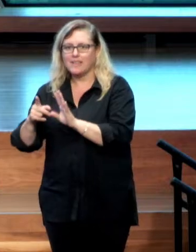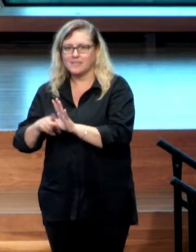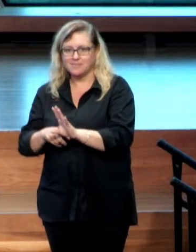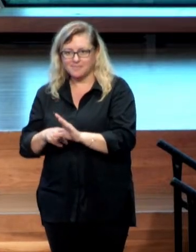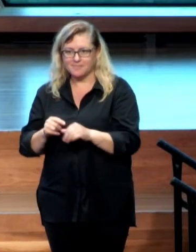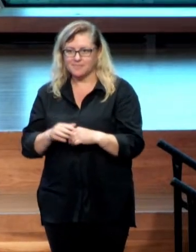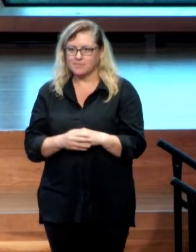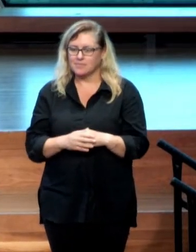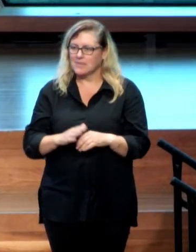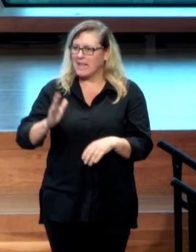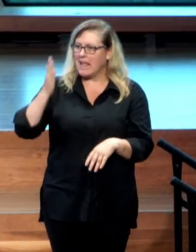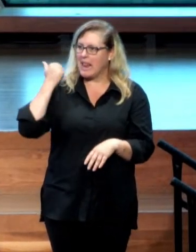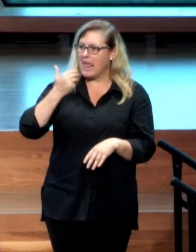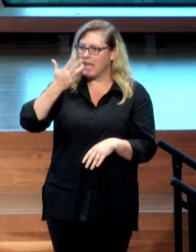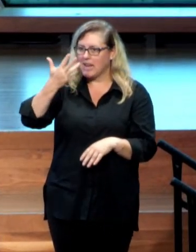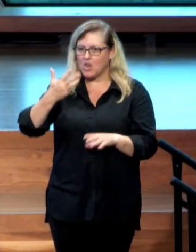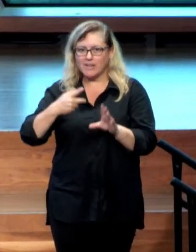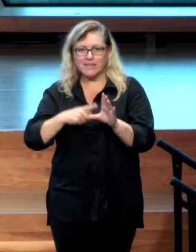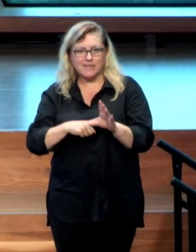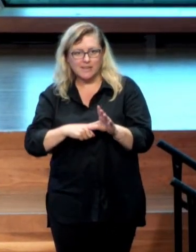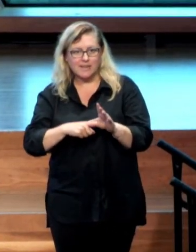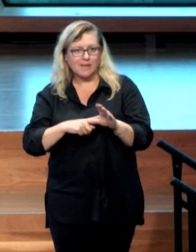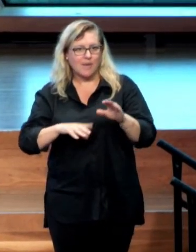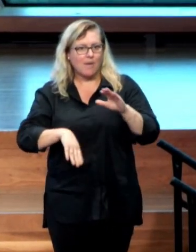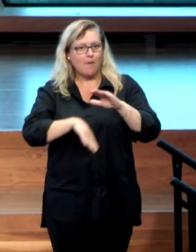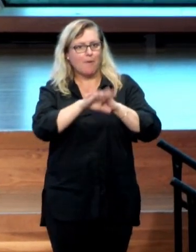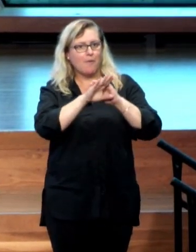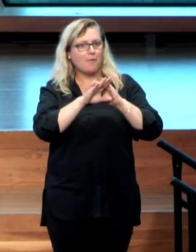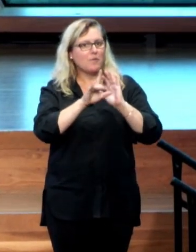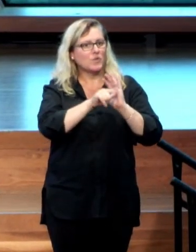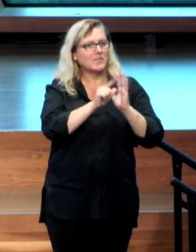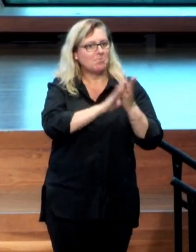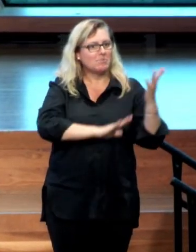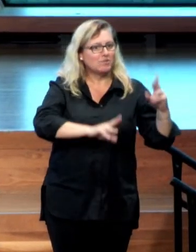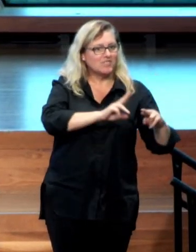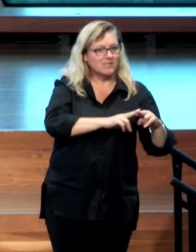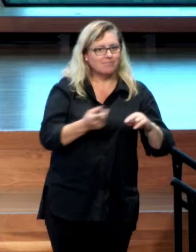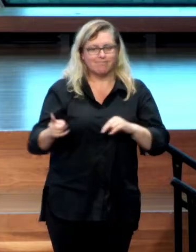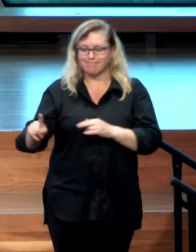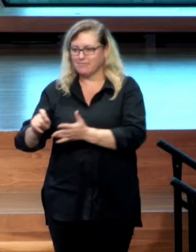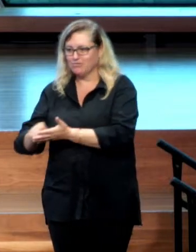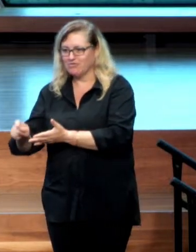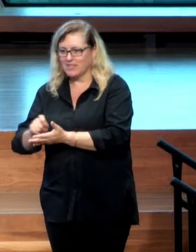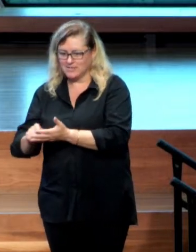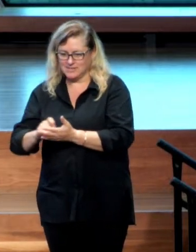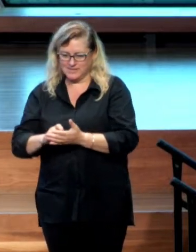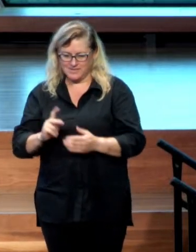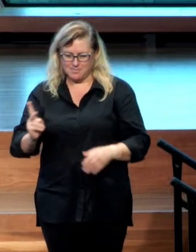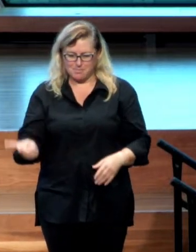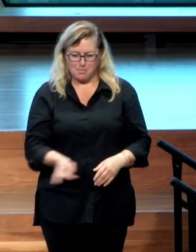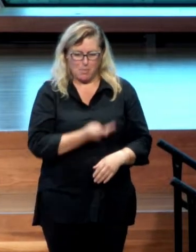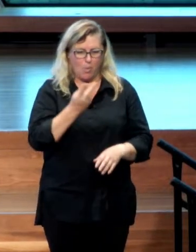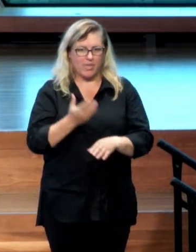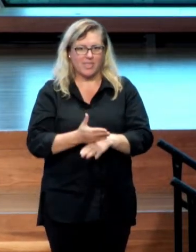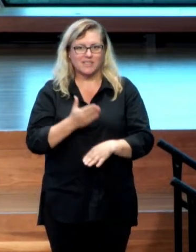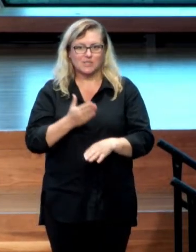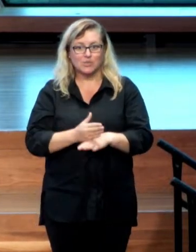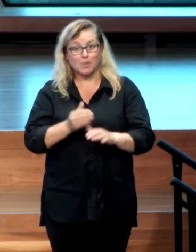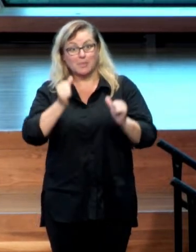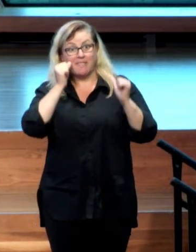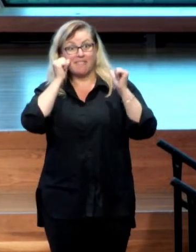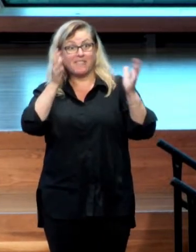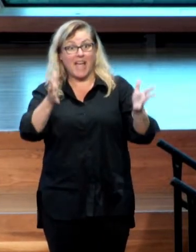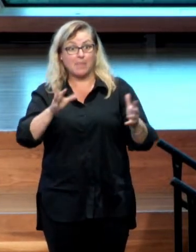I've spent the last 9 years as a full-time parent and a writer. Both jobs aren't exactly well known for